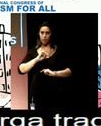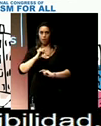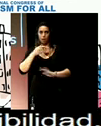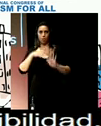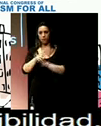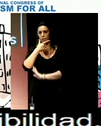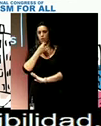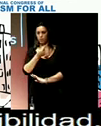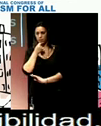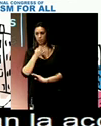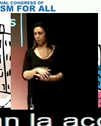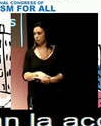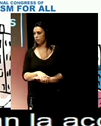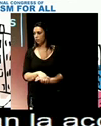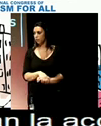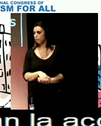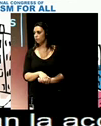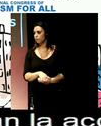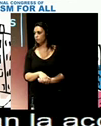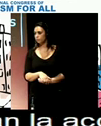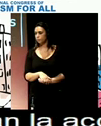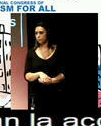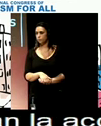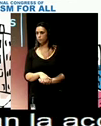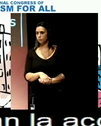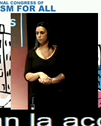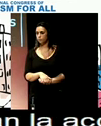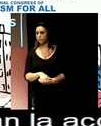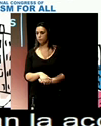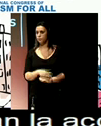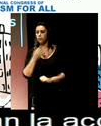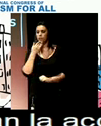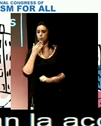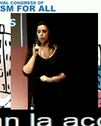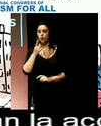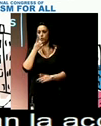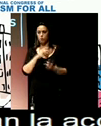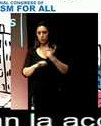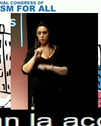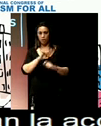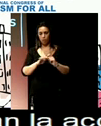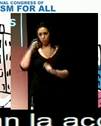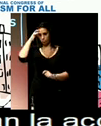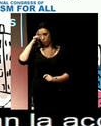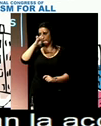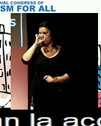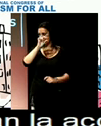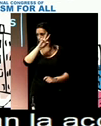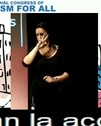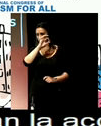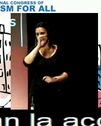a Lausanne Association for Rehabilitation of Impairment